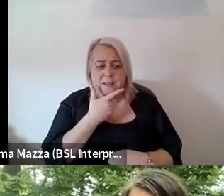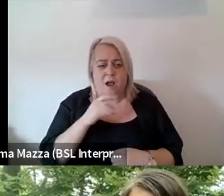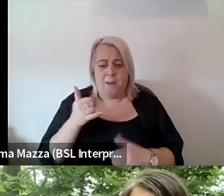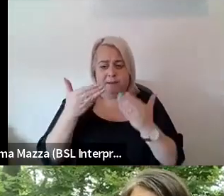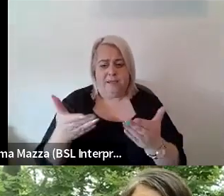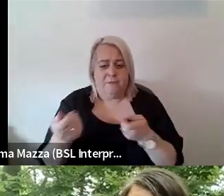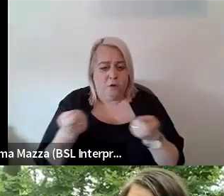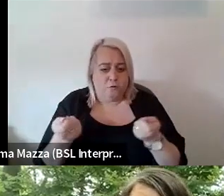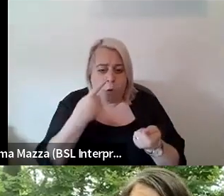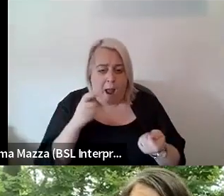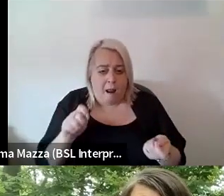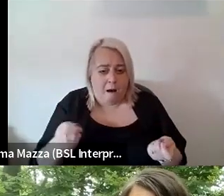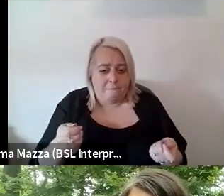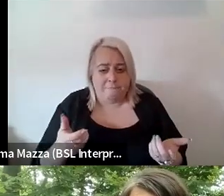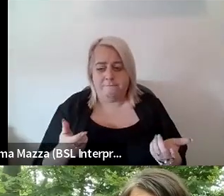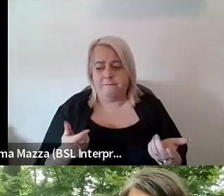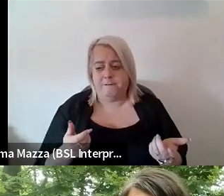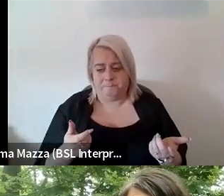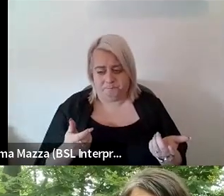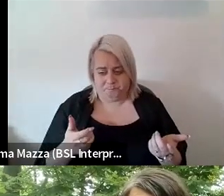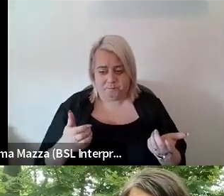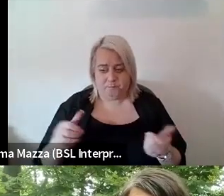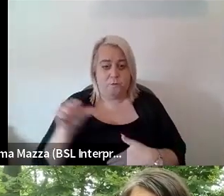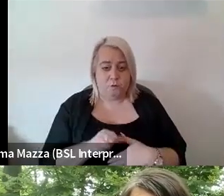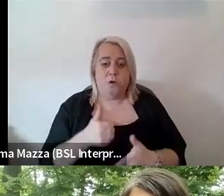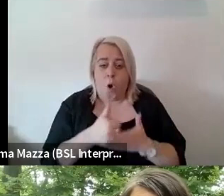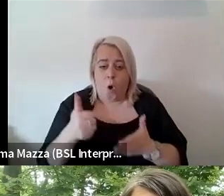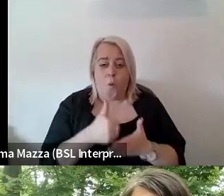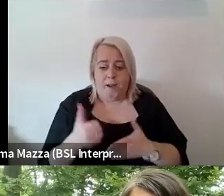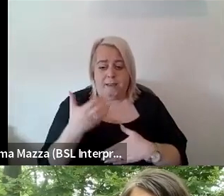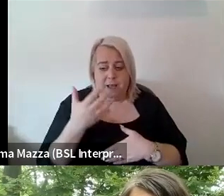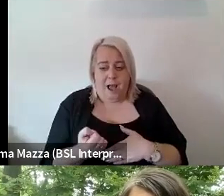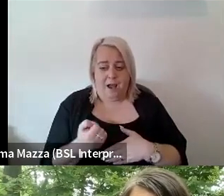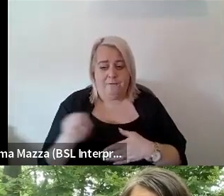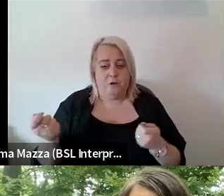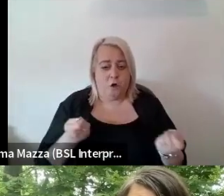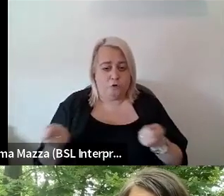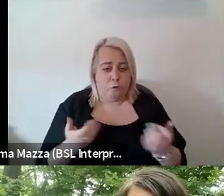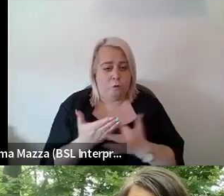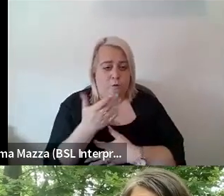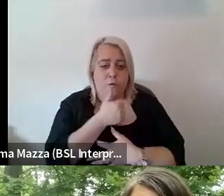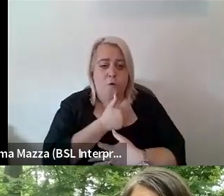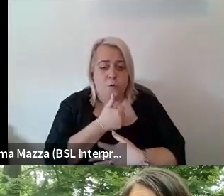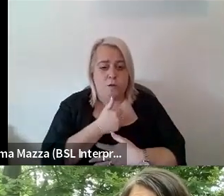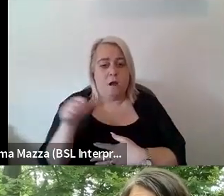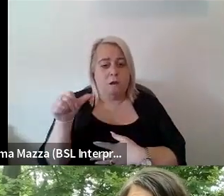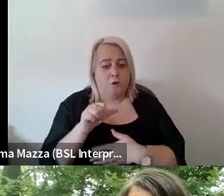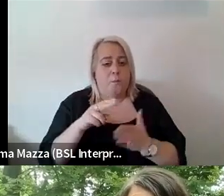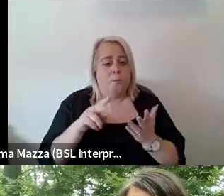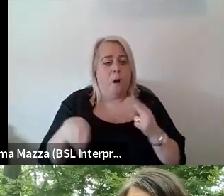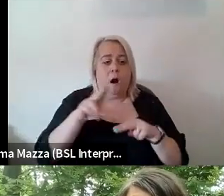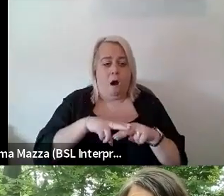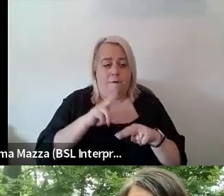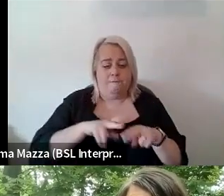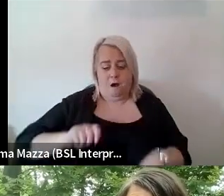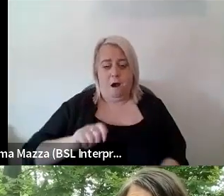things? Should always be in control of the user and should be off by default, in my opinion. You should